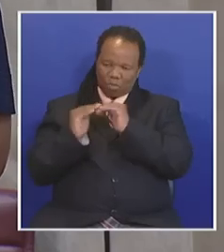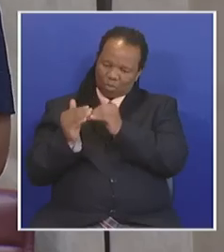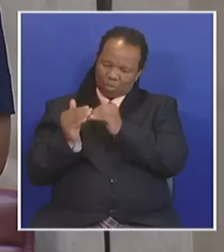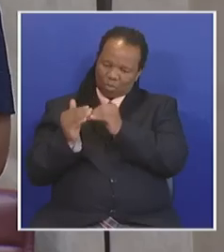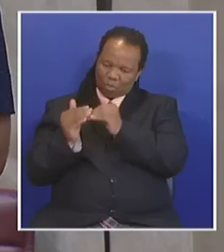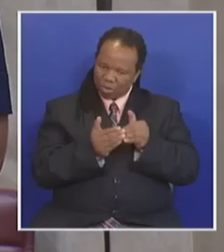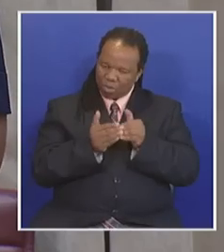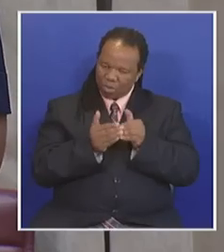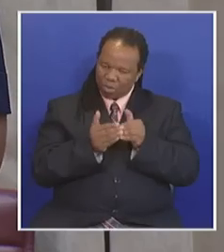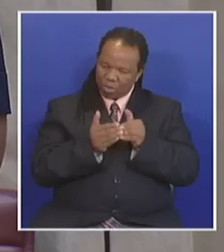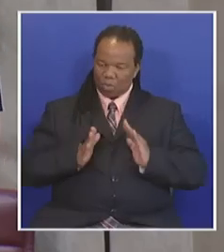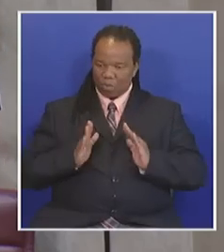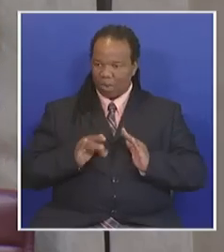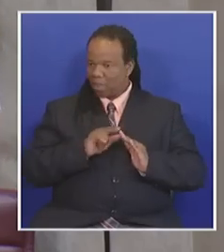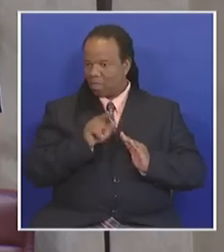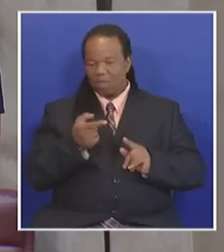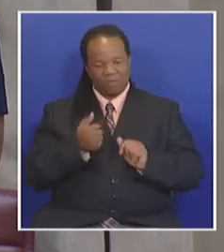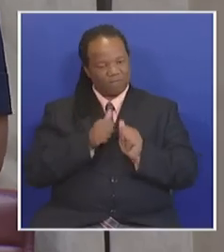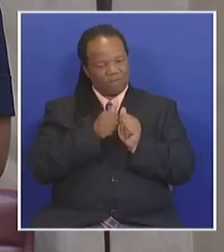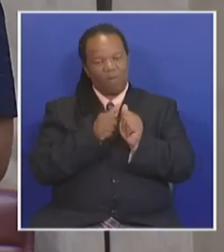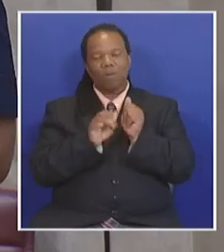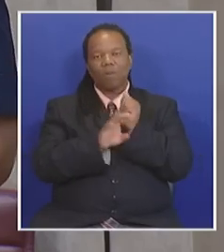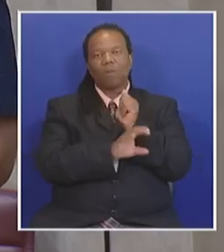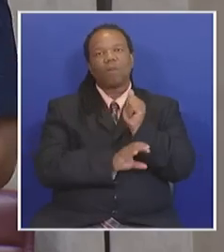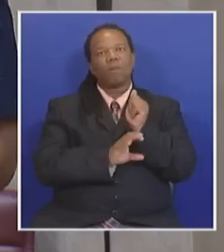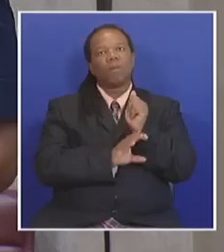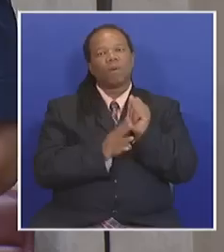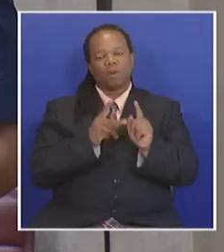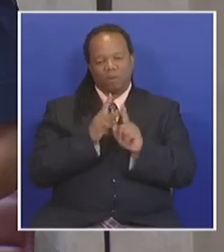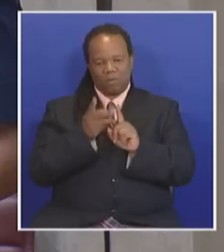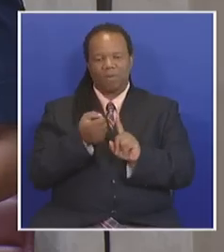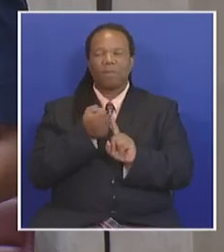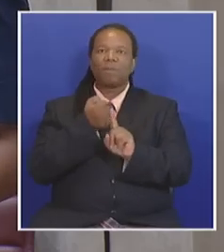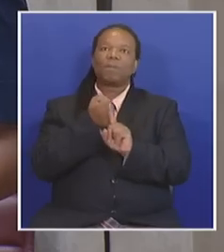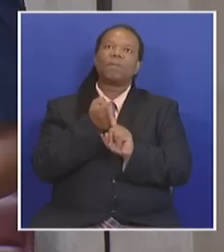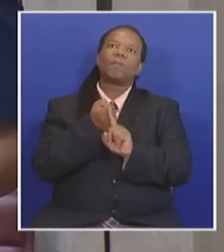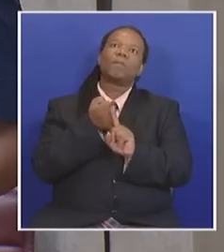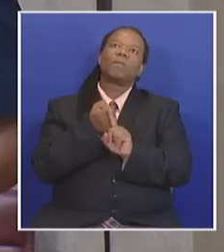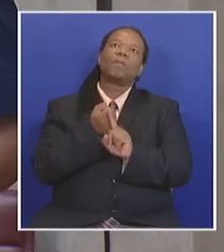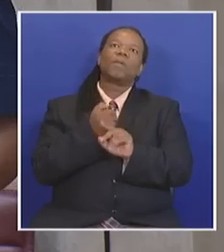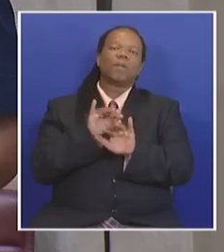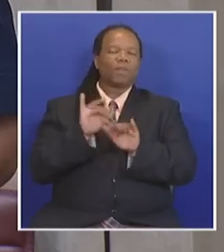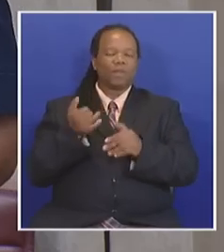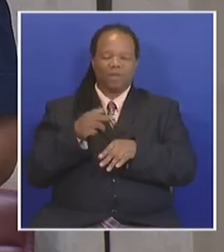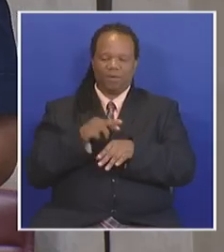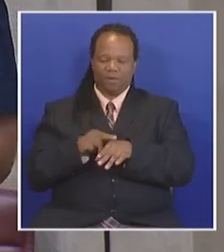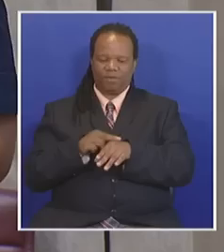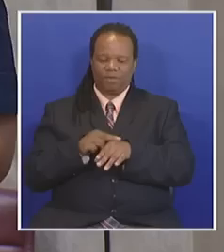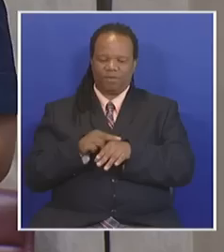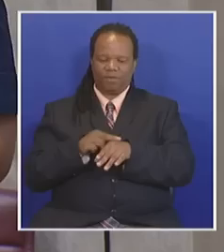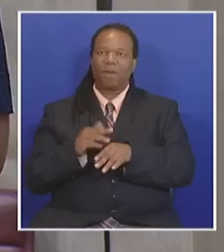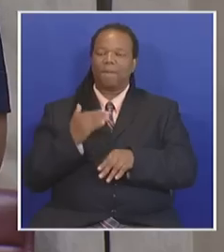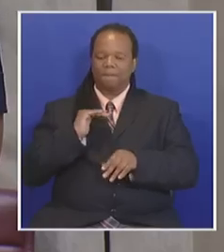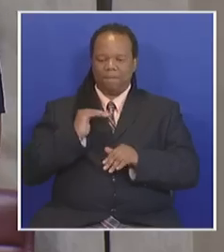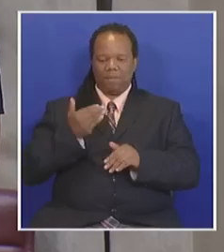our 20 years of old Constitution, we have to fight hard and defeat the demon of racism. Madam Chairperson, since